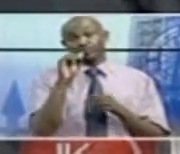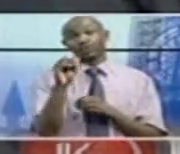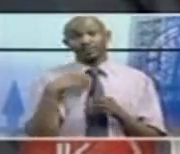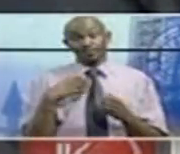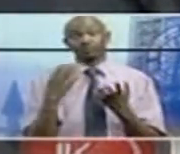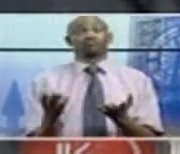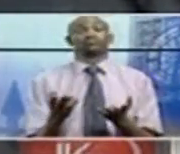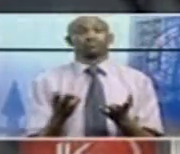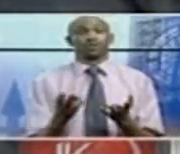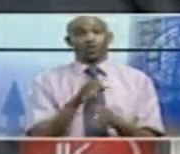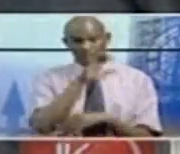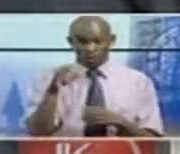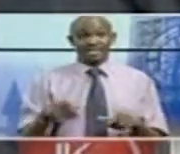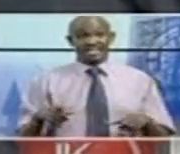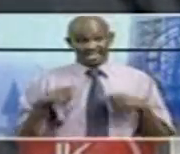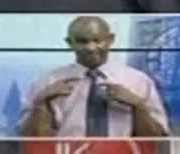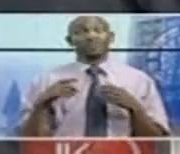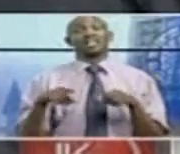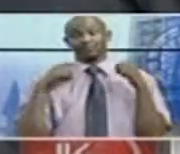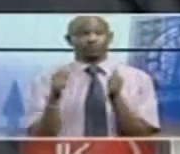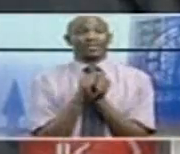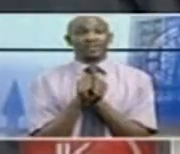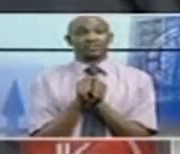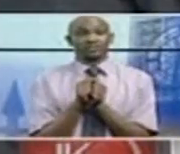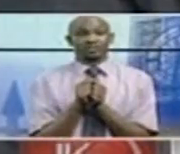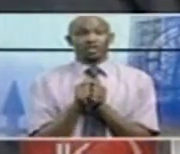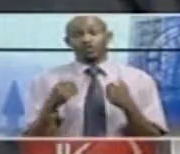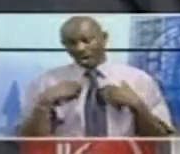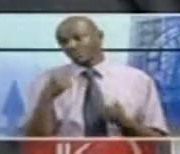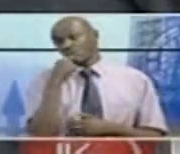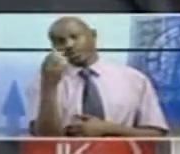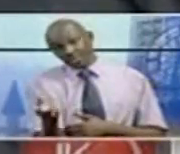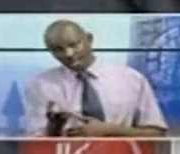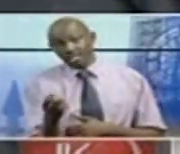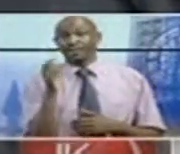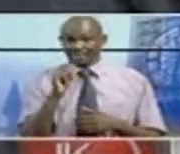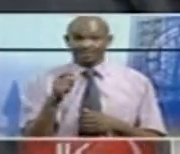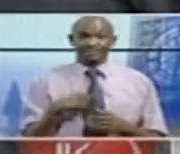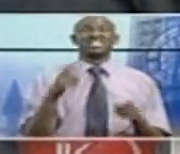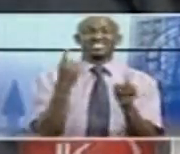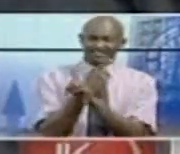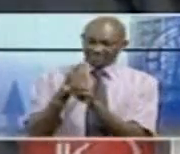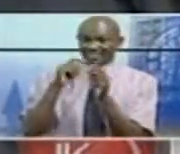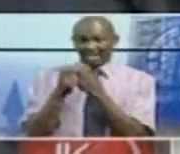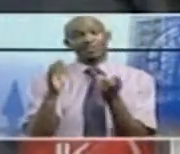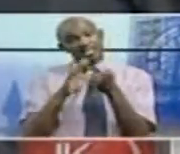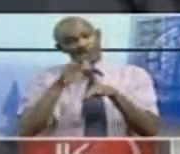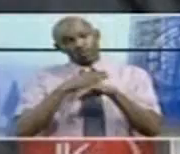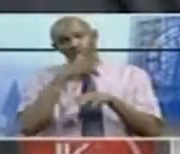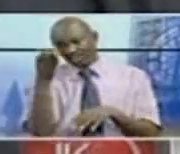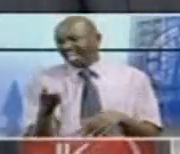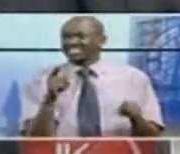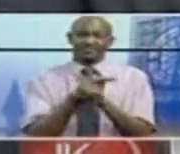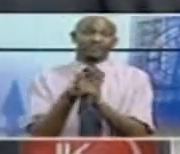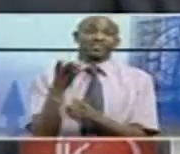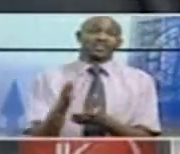so that we all live for coexistence. Where you have Luos, there must be Rendiles, there must be Kikuyus, there must be all of this.